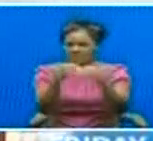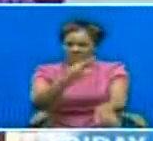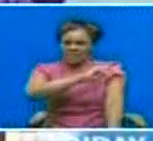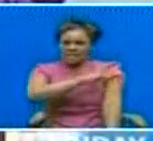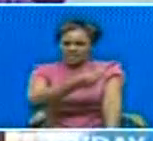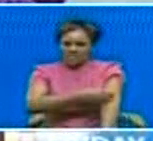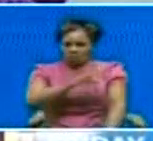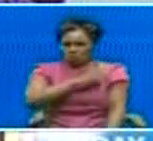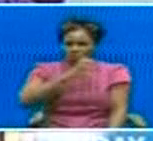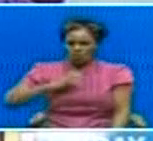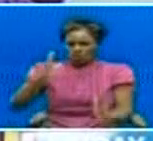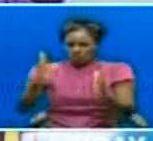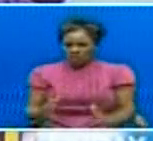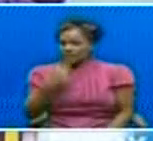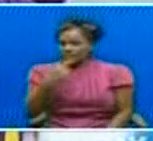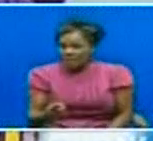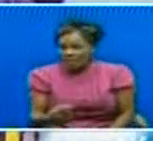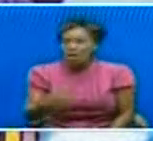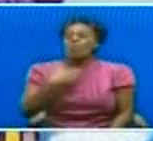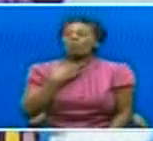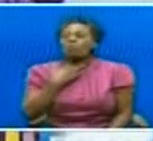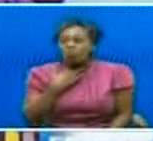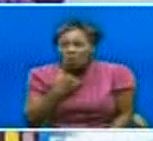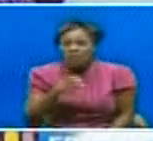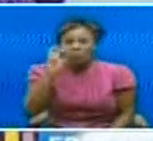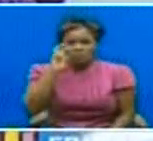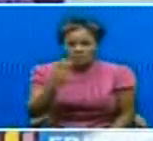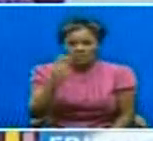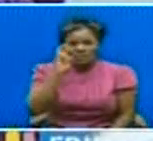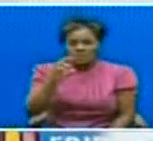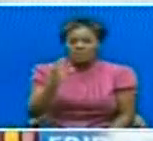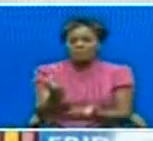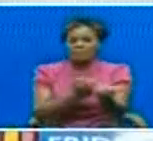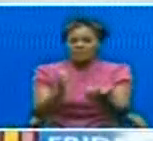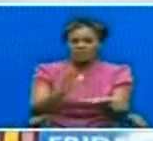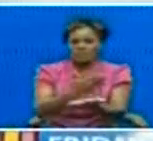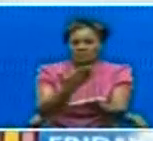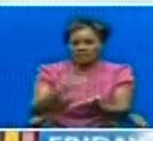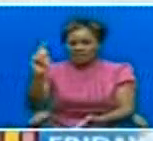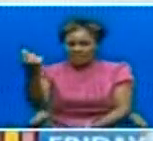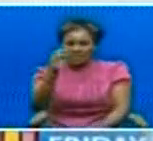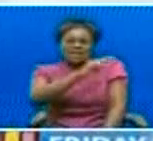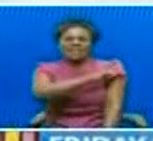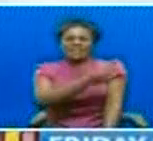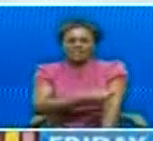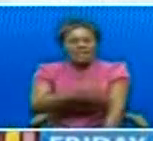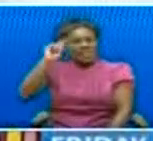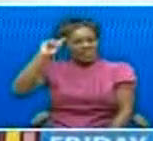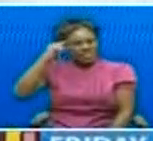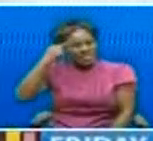High Commissioner, and I told him, you know what, I really want to see more trade mm-hmm. between Kenya and Nigeria, because I think